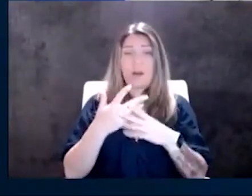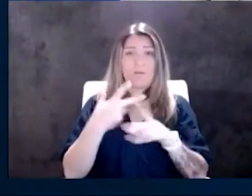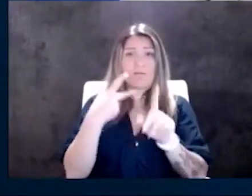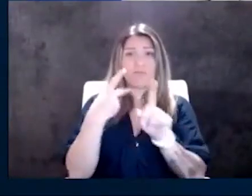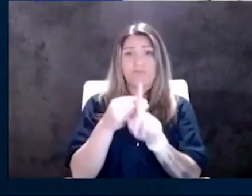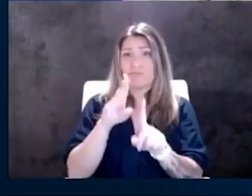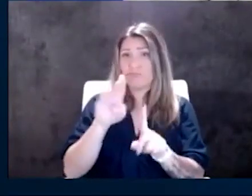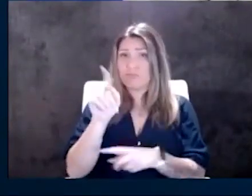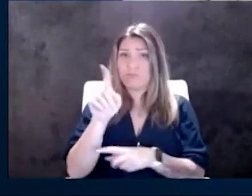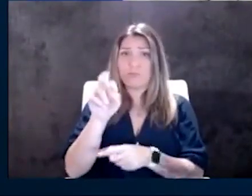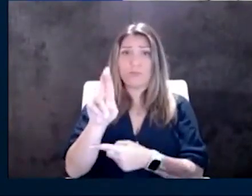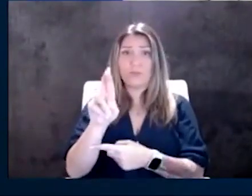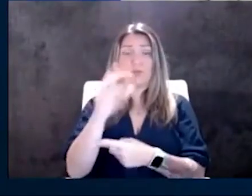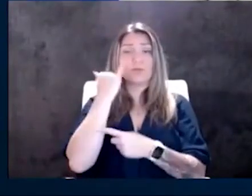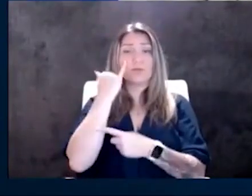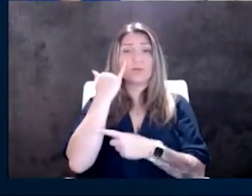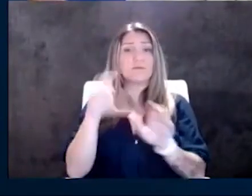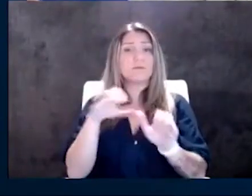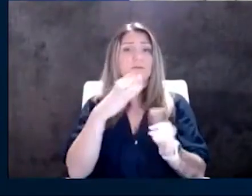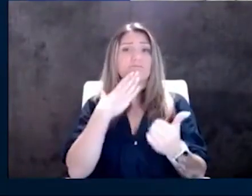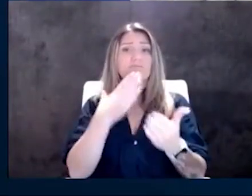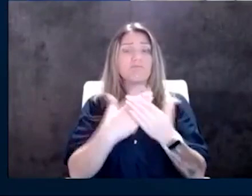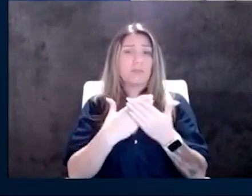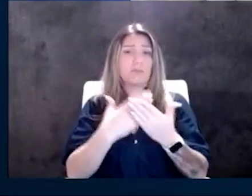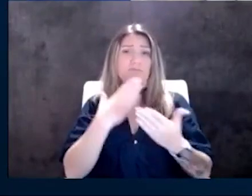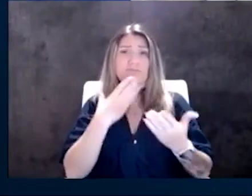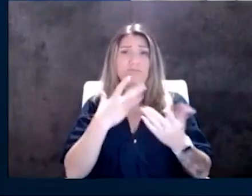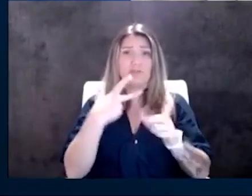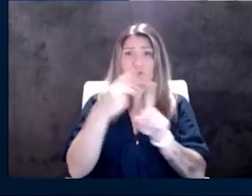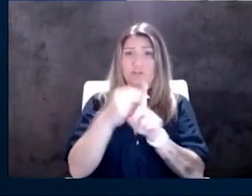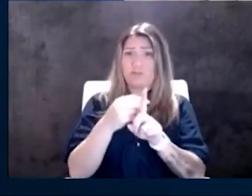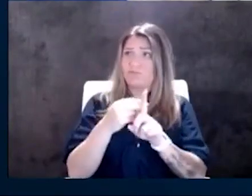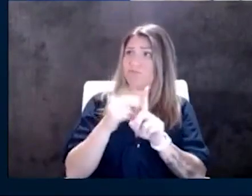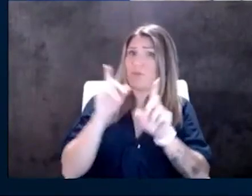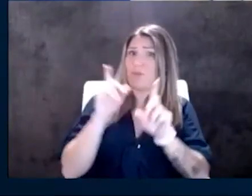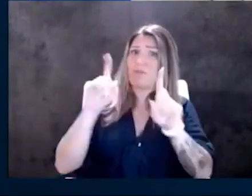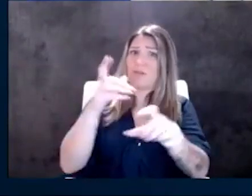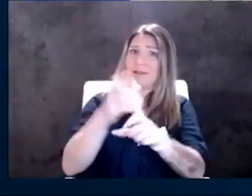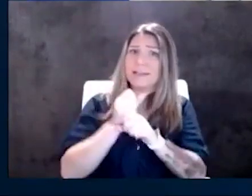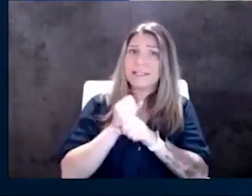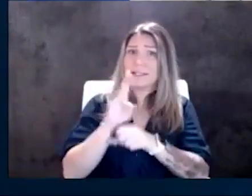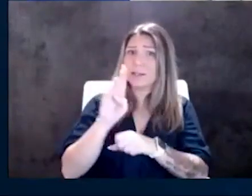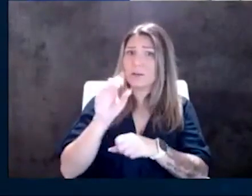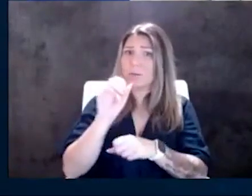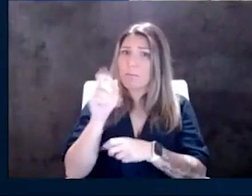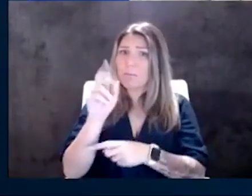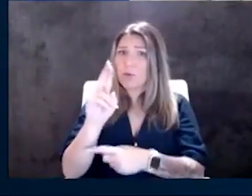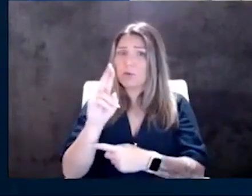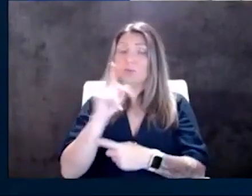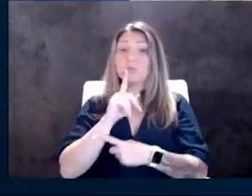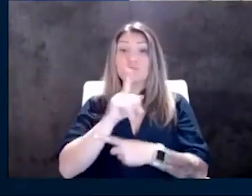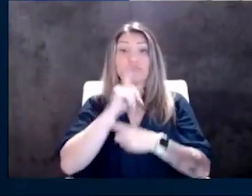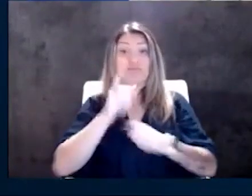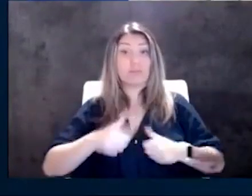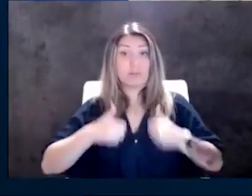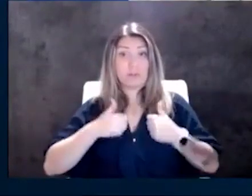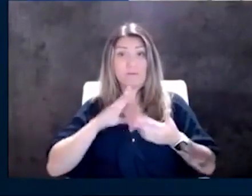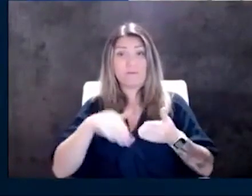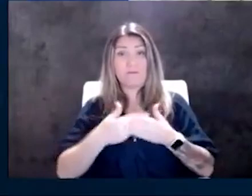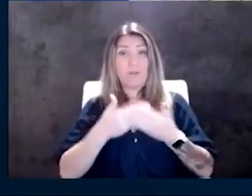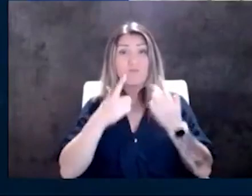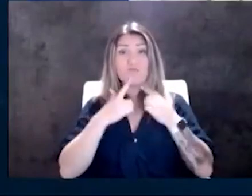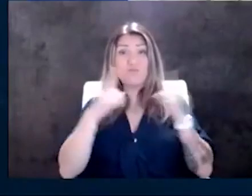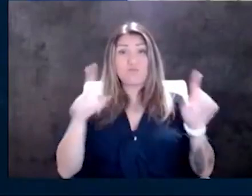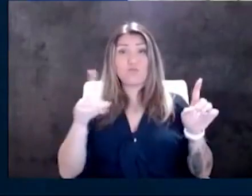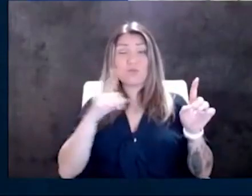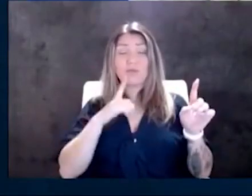you did well with the first shot, you can feel really good about getting that booster. Because the reality is they all work, they all do a good job, and what we're trying